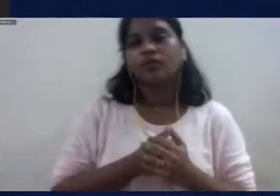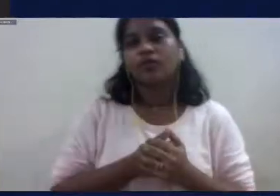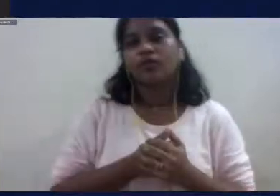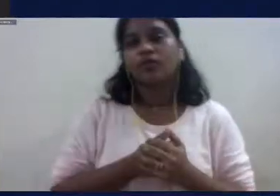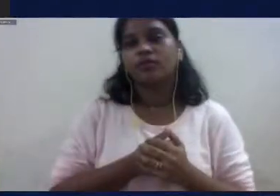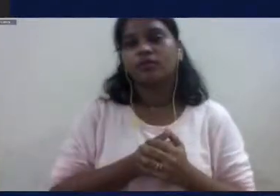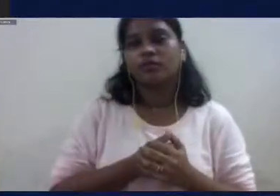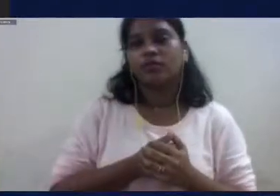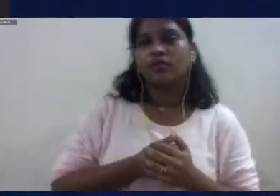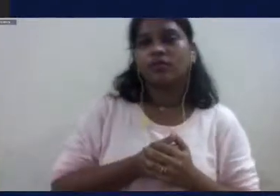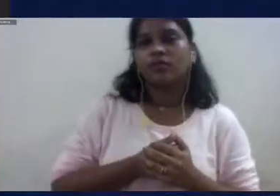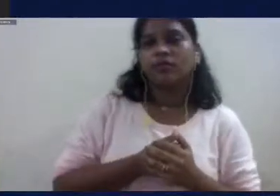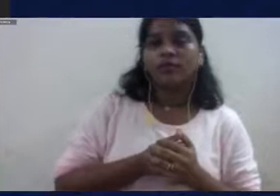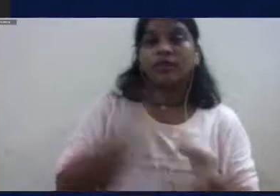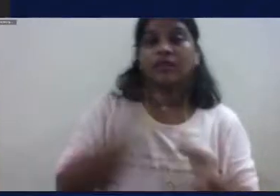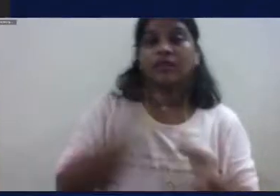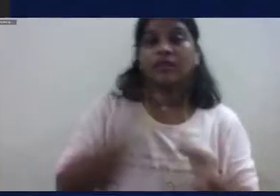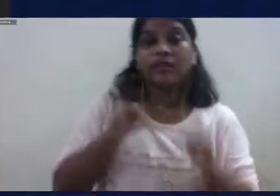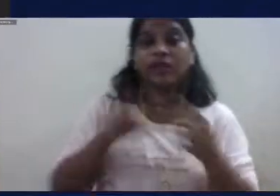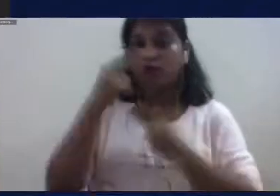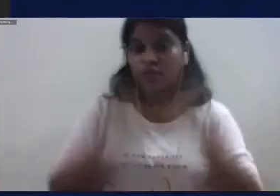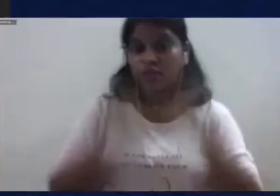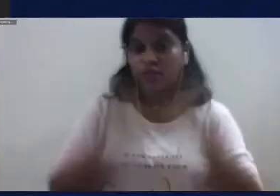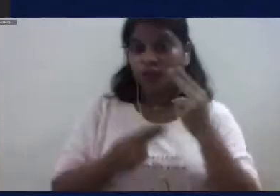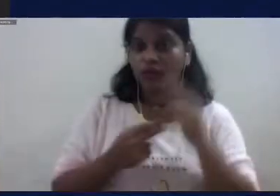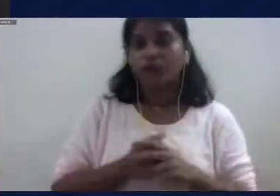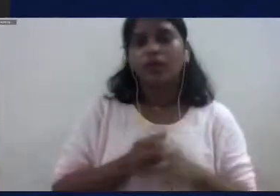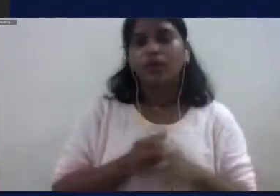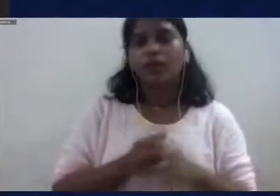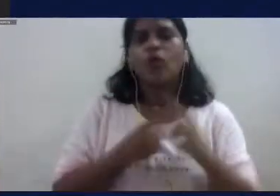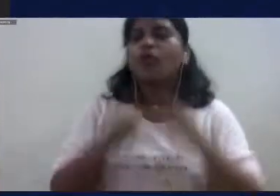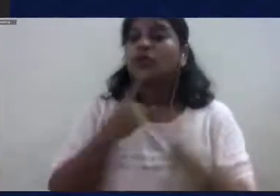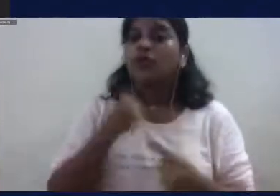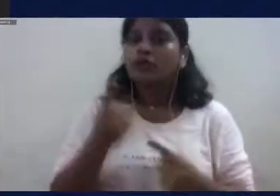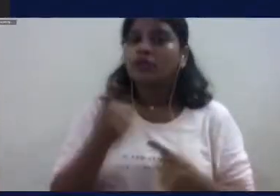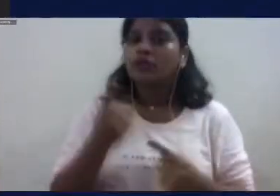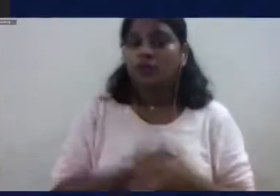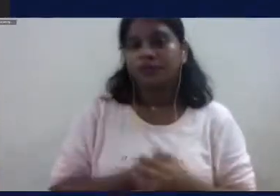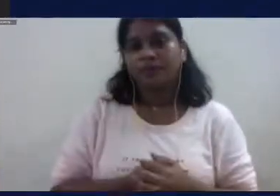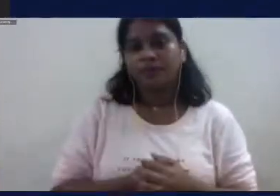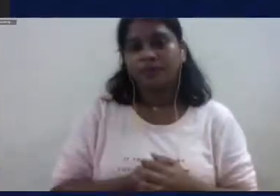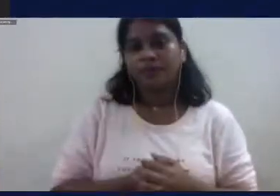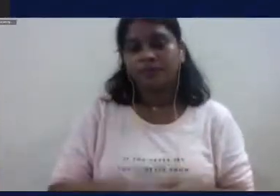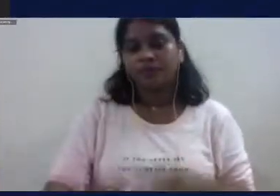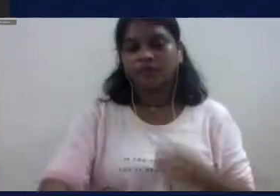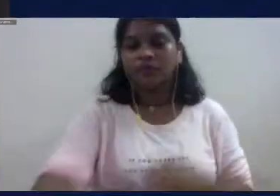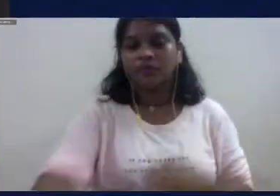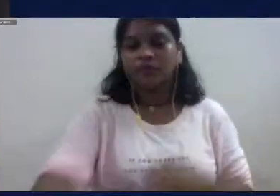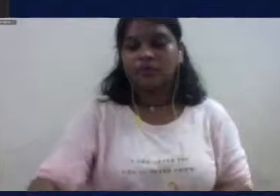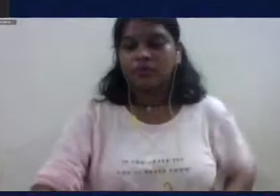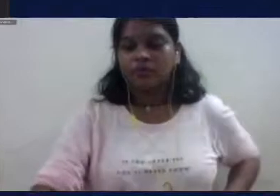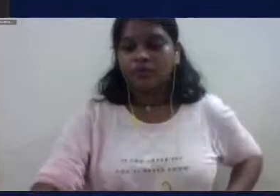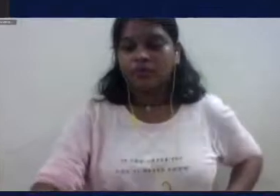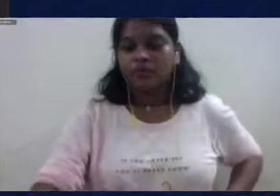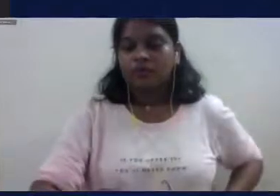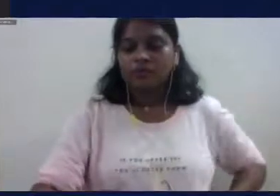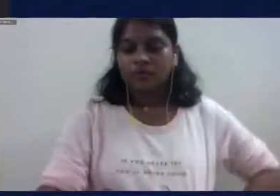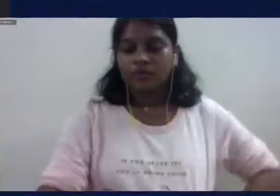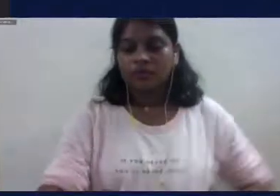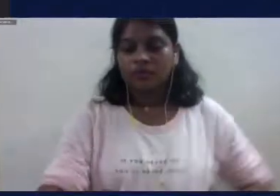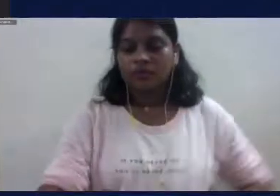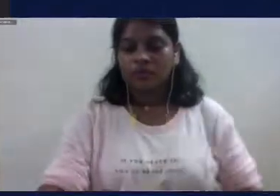um, this kind of a story, and let us see what they have to say. You've too often been sitting at an airport or crammed onto a middle seat of a plane at some